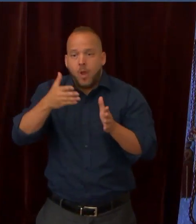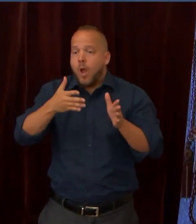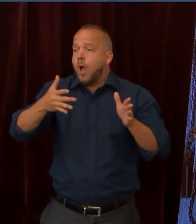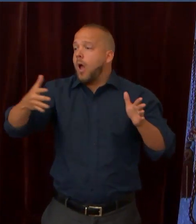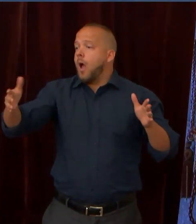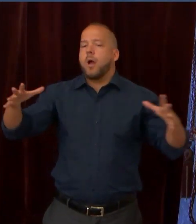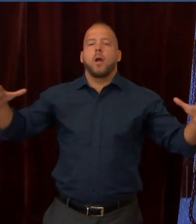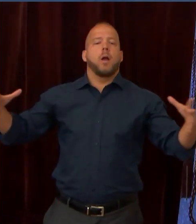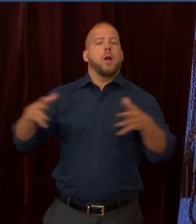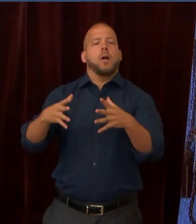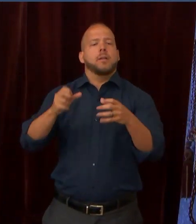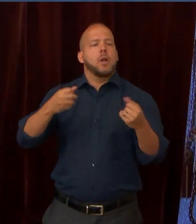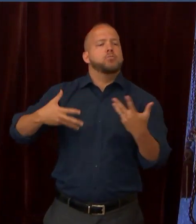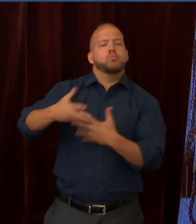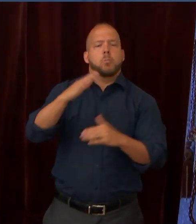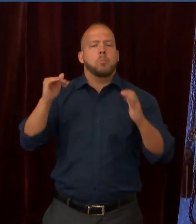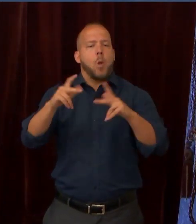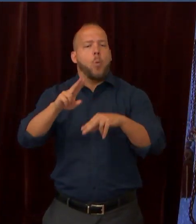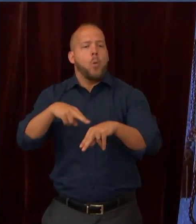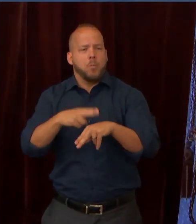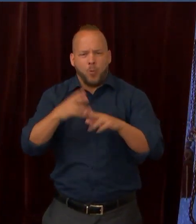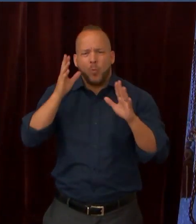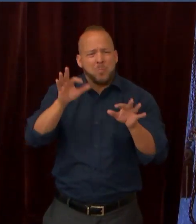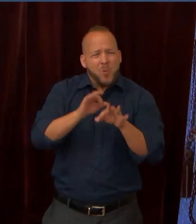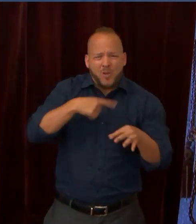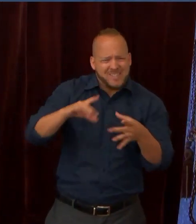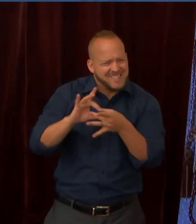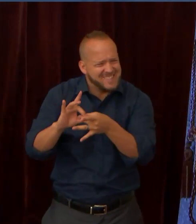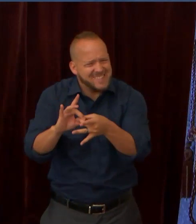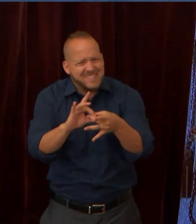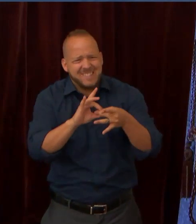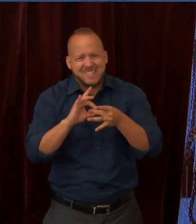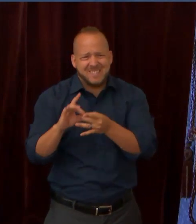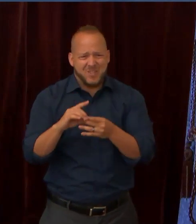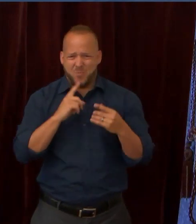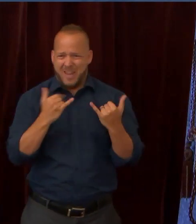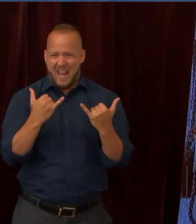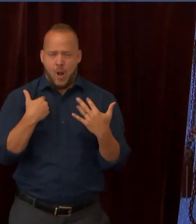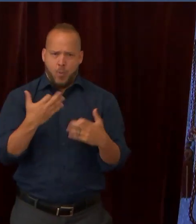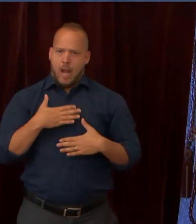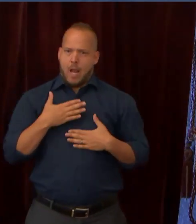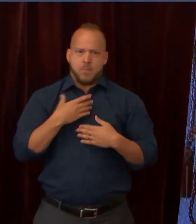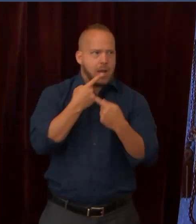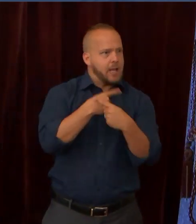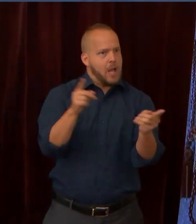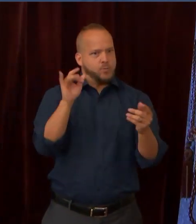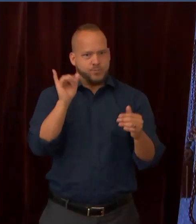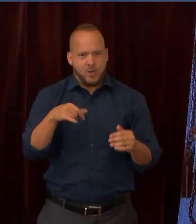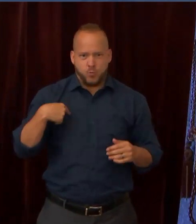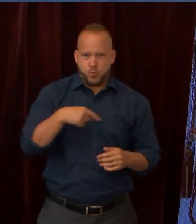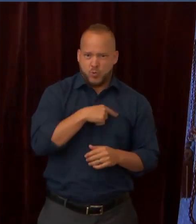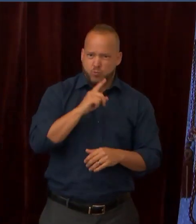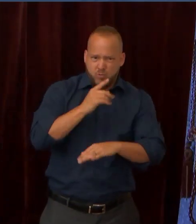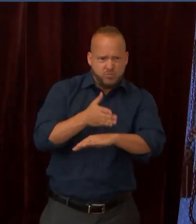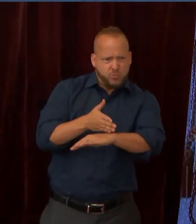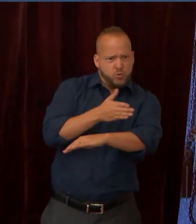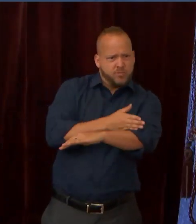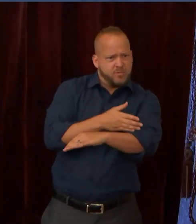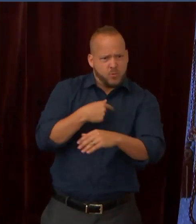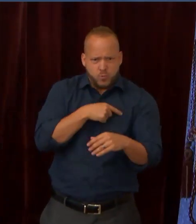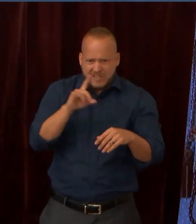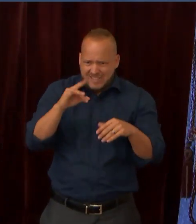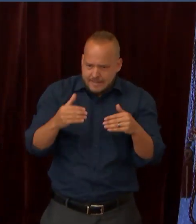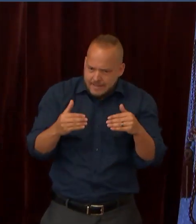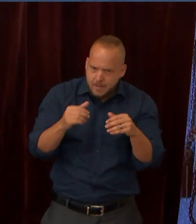it does need to be on a step-by-step basis. And I will note that these measures do allow